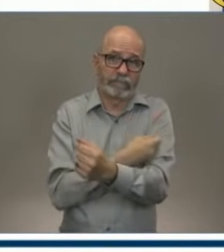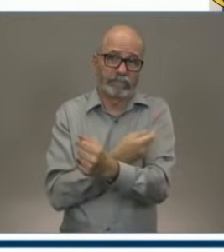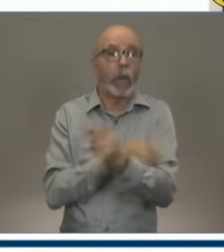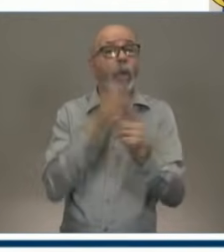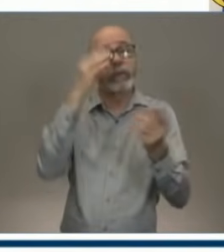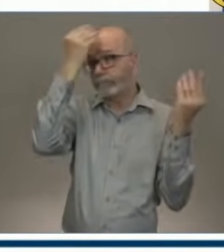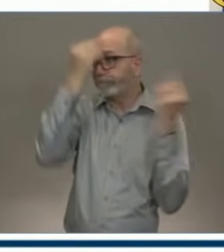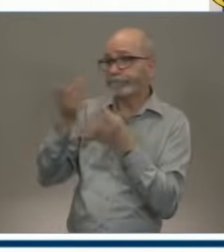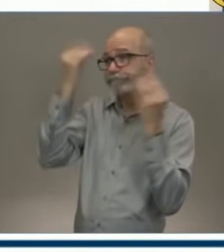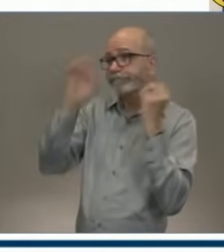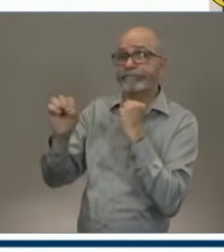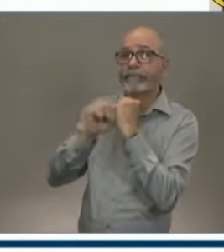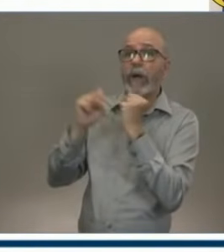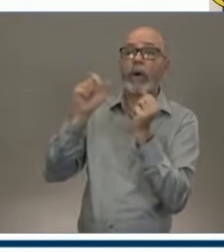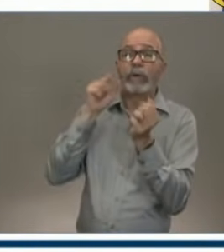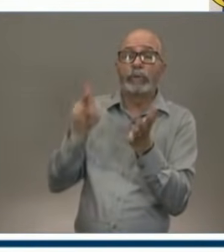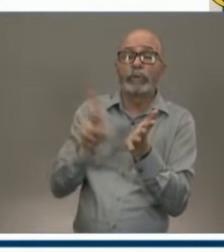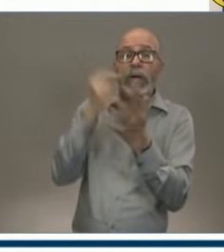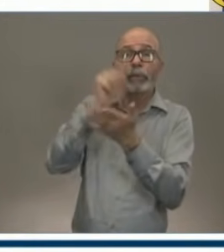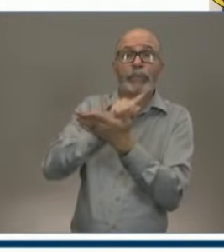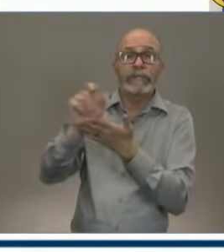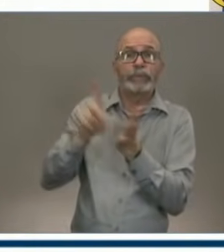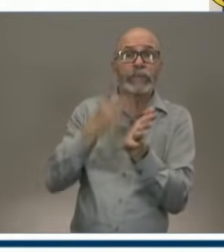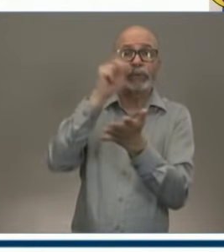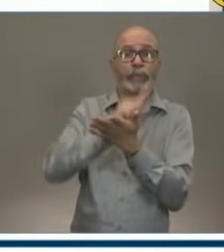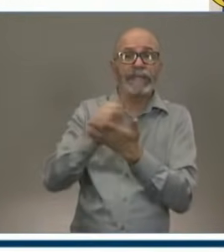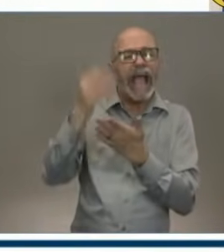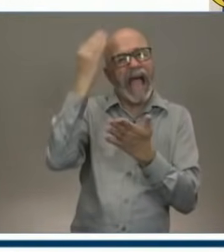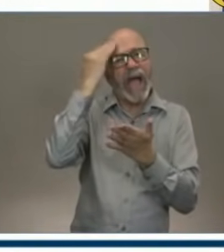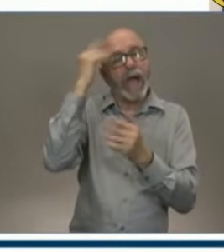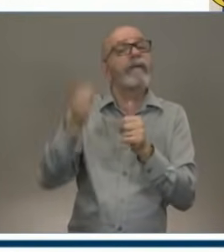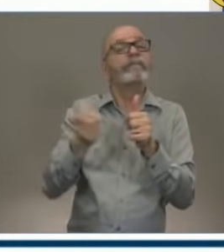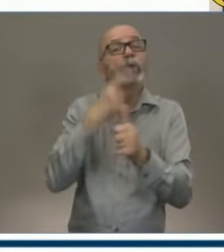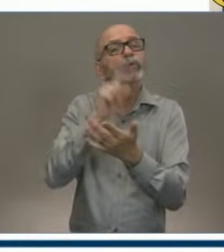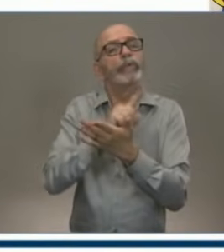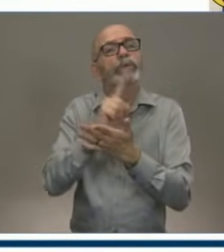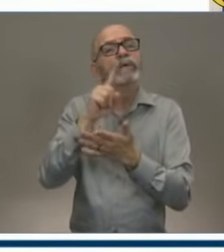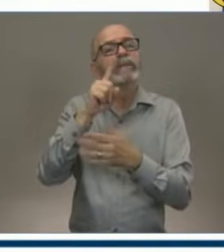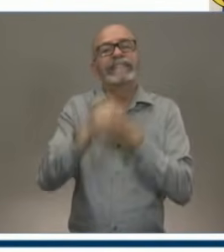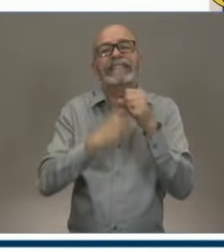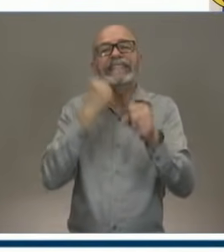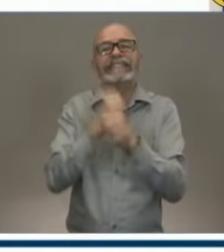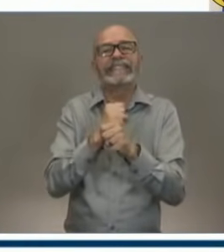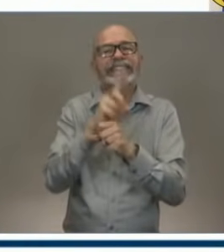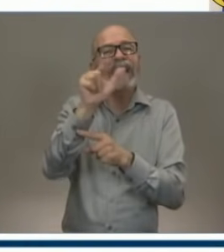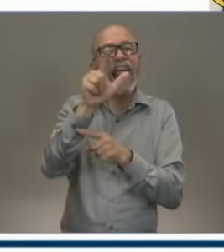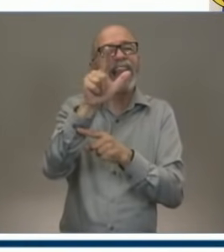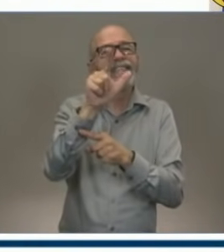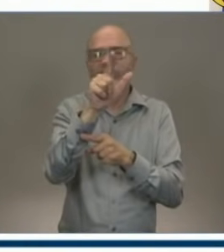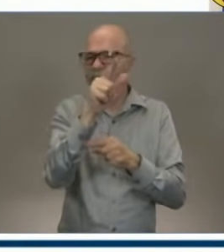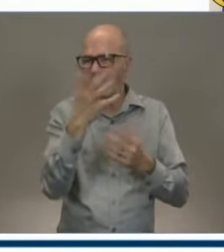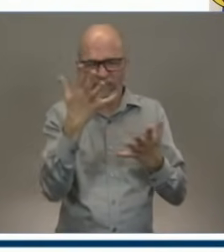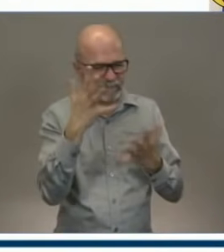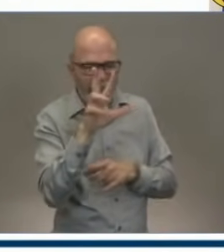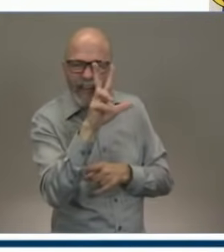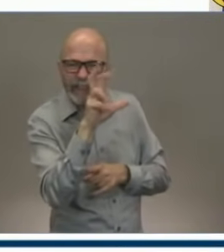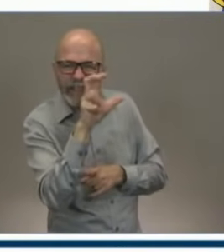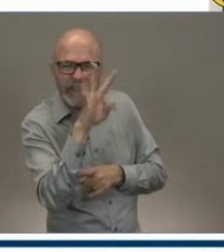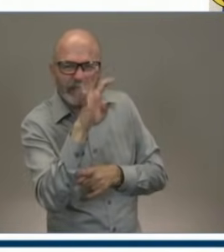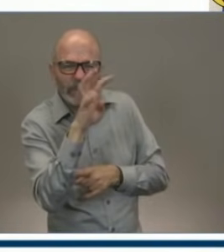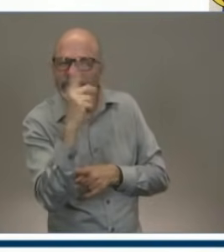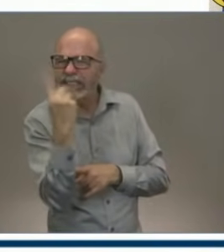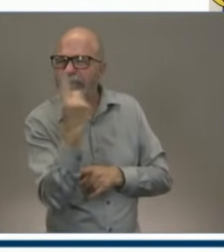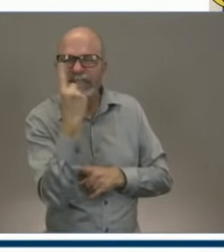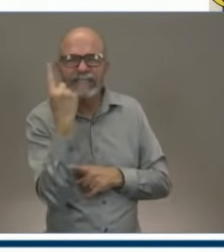but I know when we first started those first trials at Dow, it was kind of around the 300 to 400 a day, and eventually we are hoping to get up to